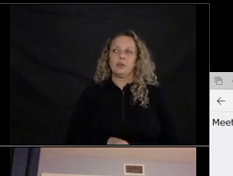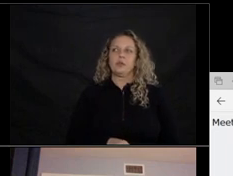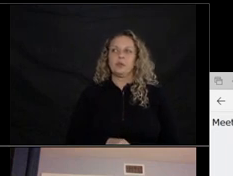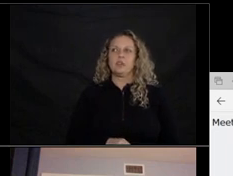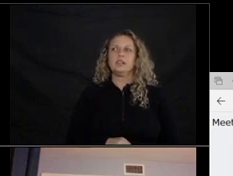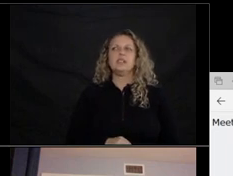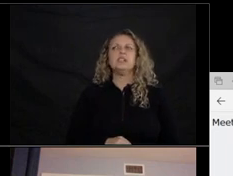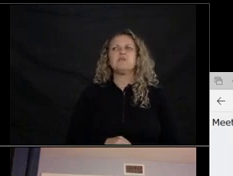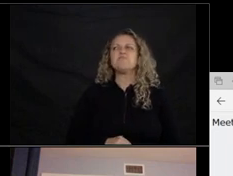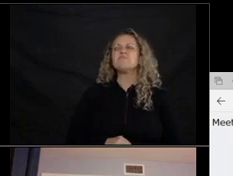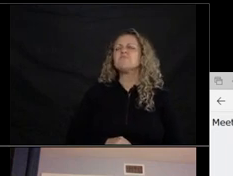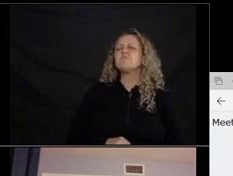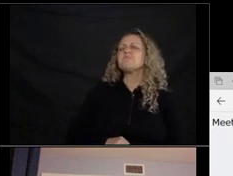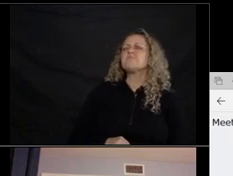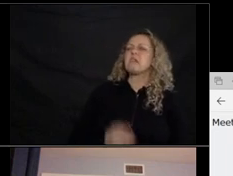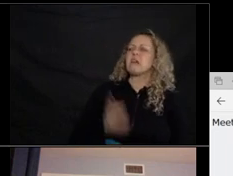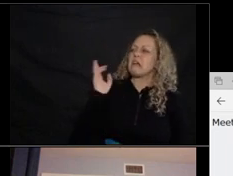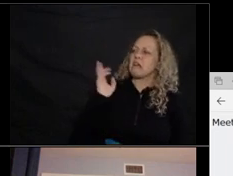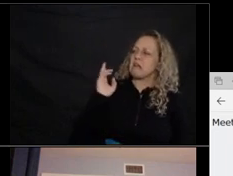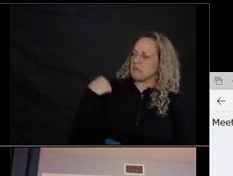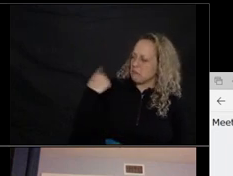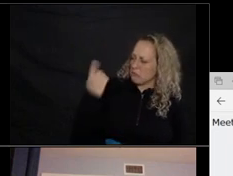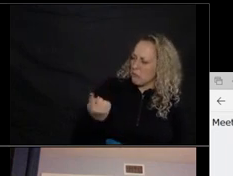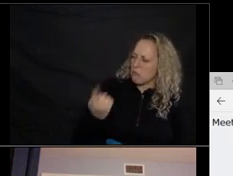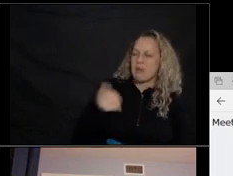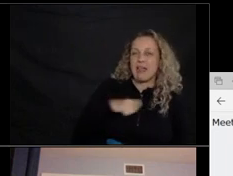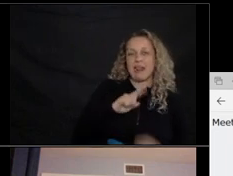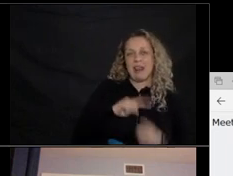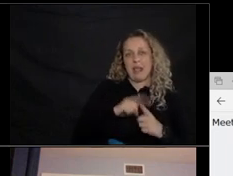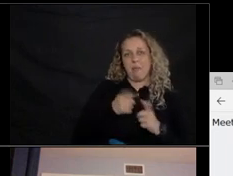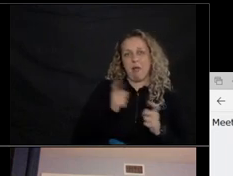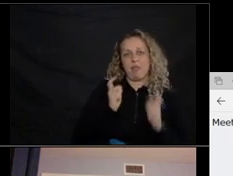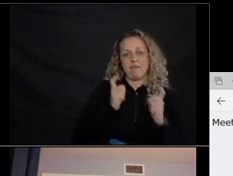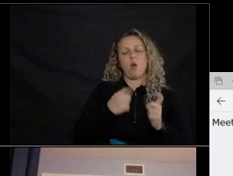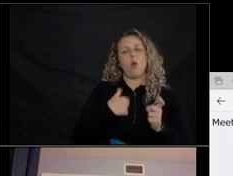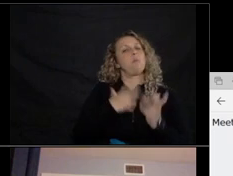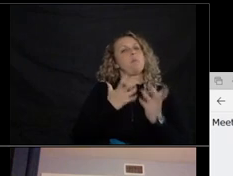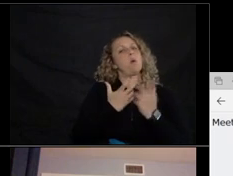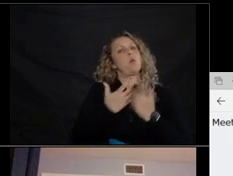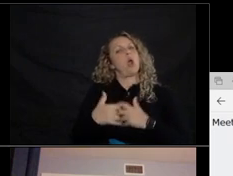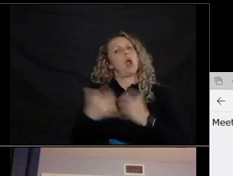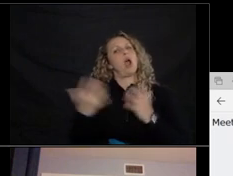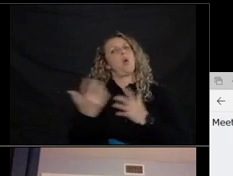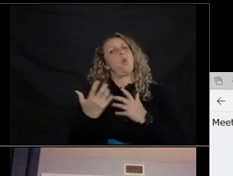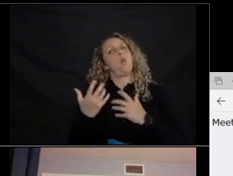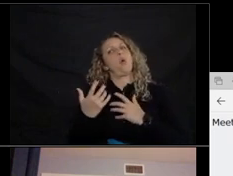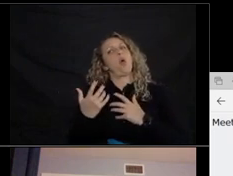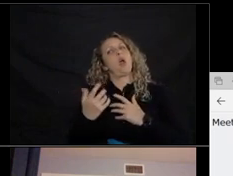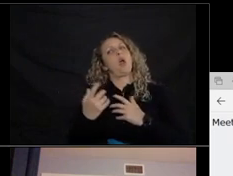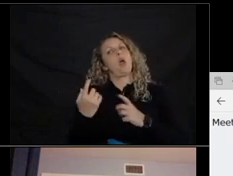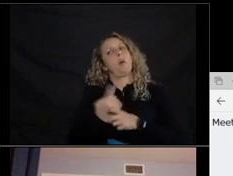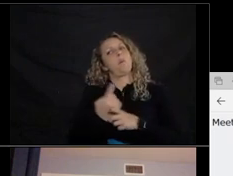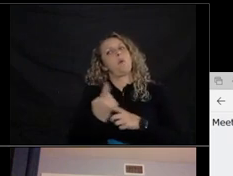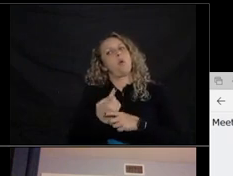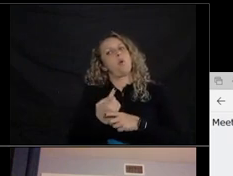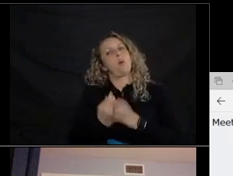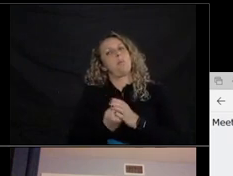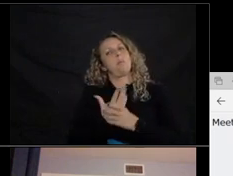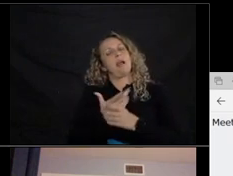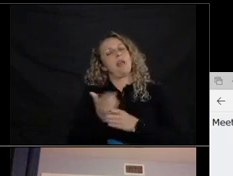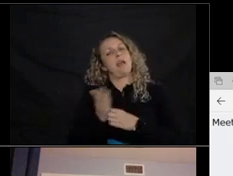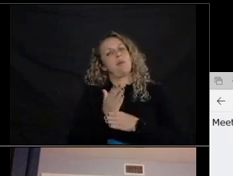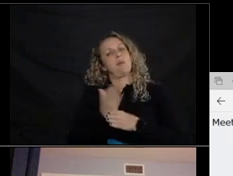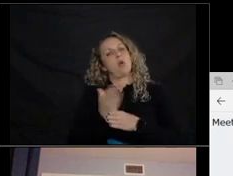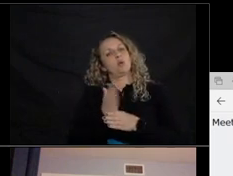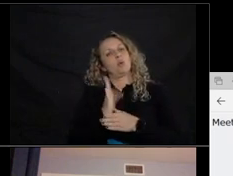Yeah, just historically, any amount they've donated, we've managed to work out what an appropriate plant in that price